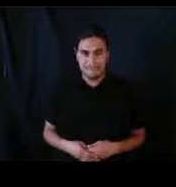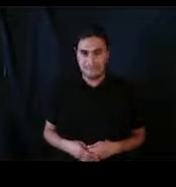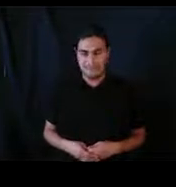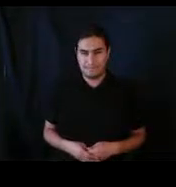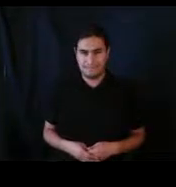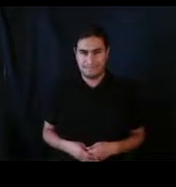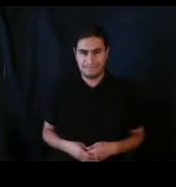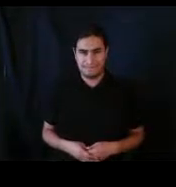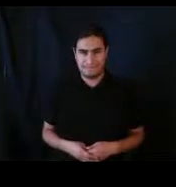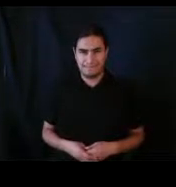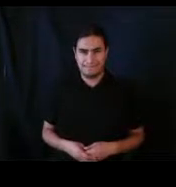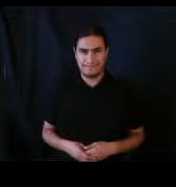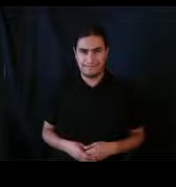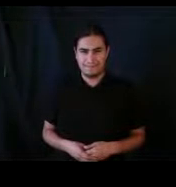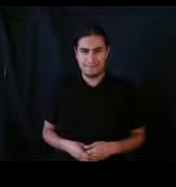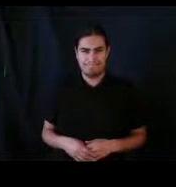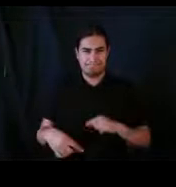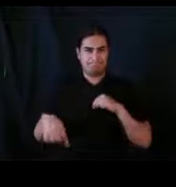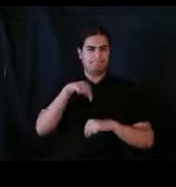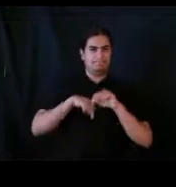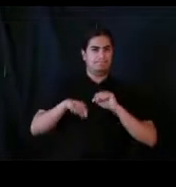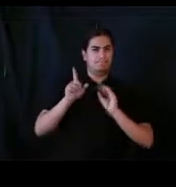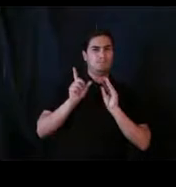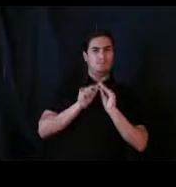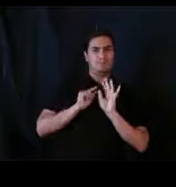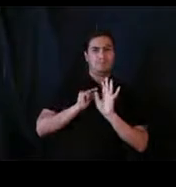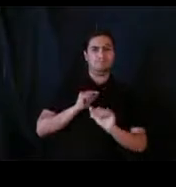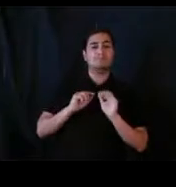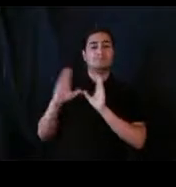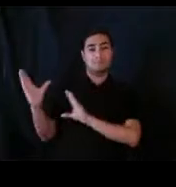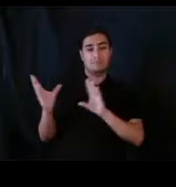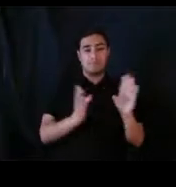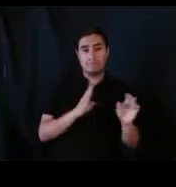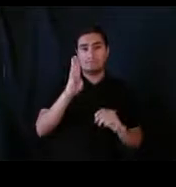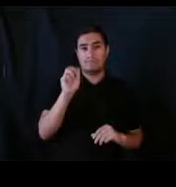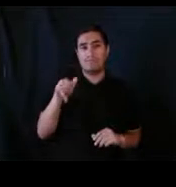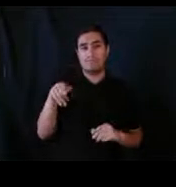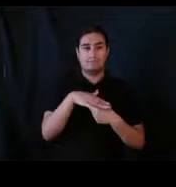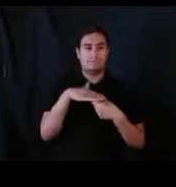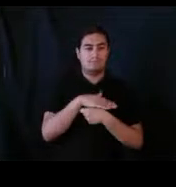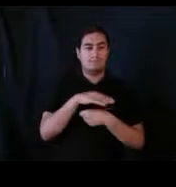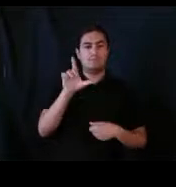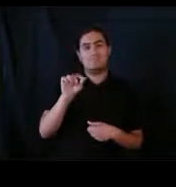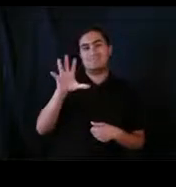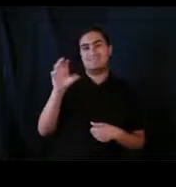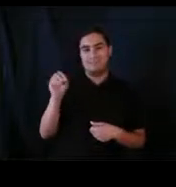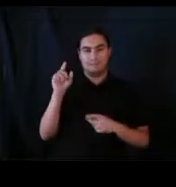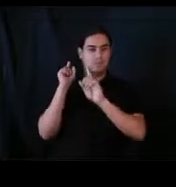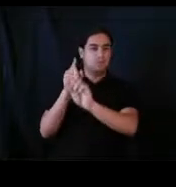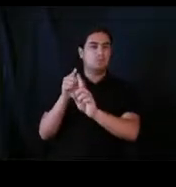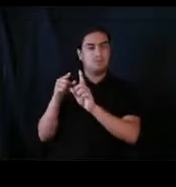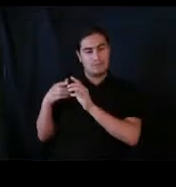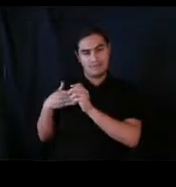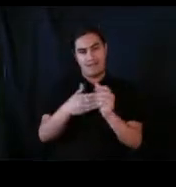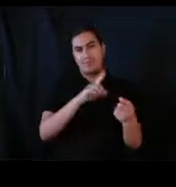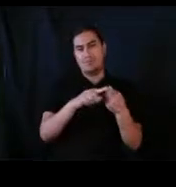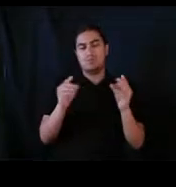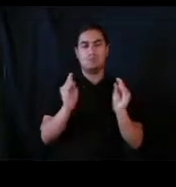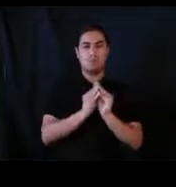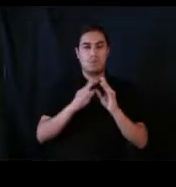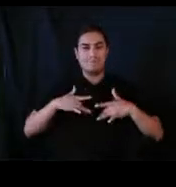let's just go back one more plan bay area 2050 strives to guide the bay area to a more vibrant